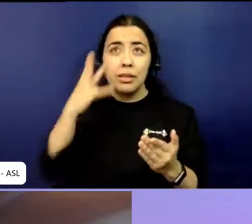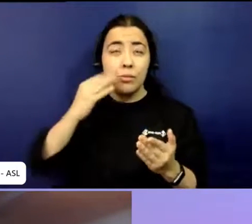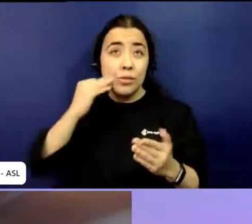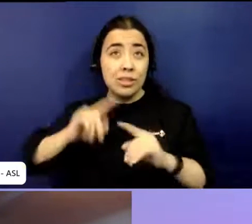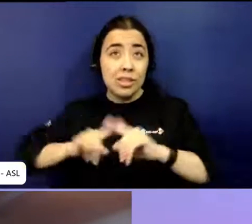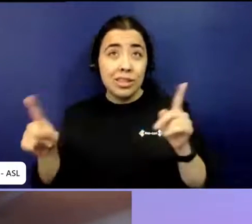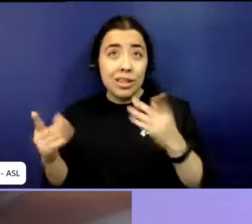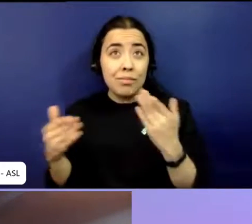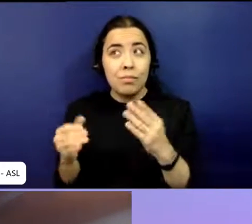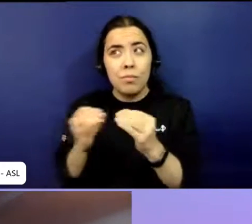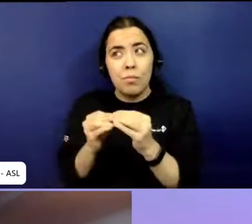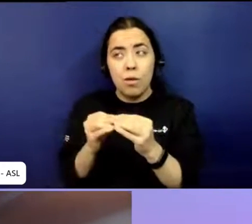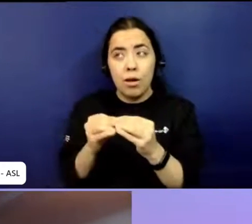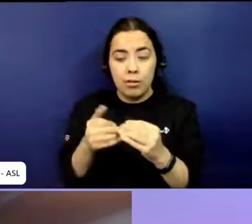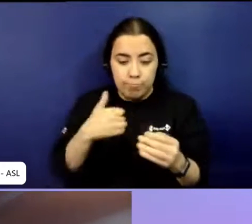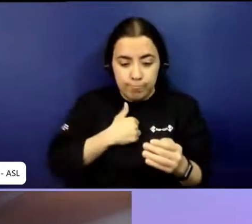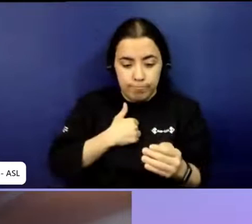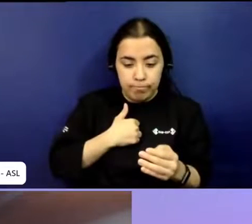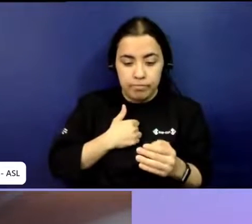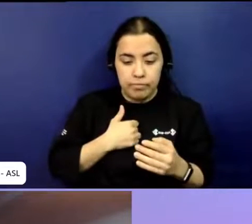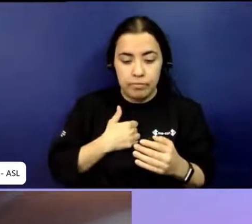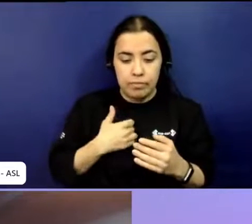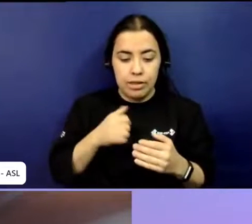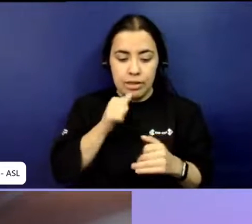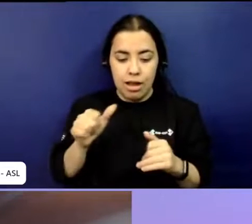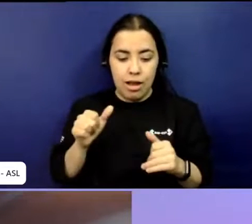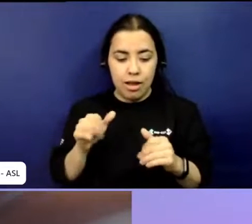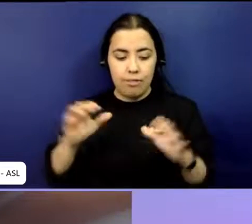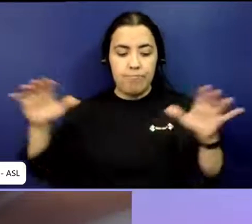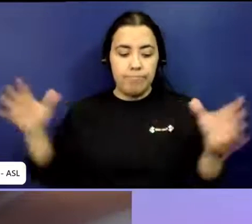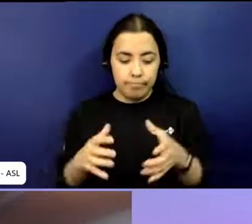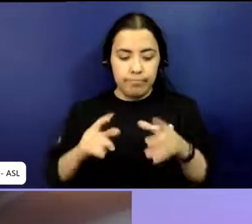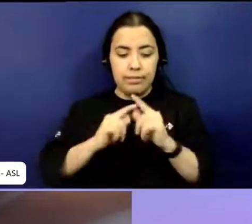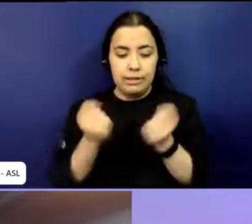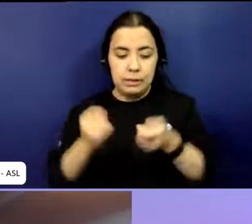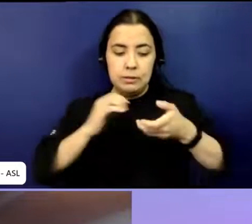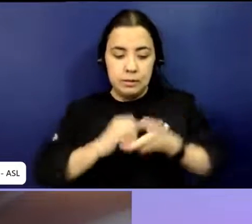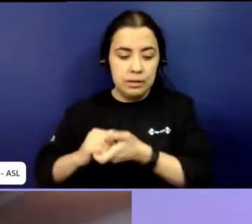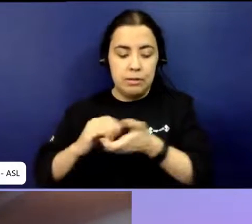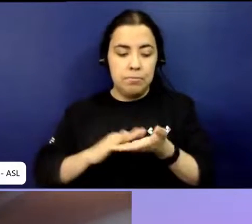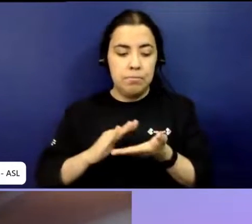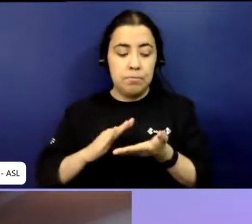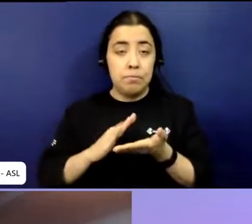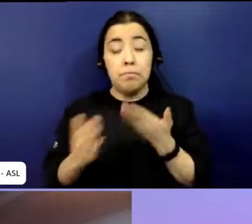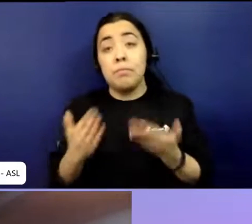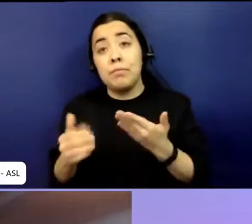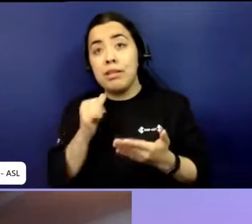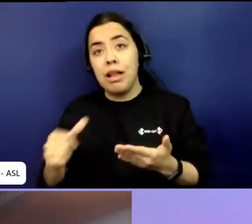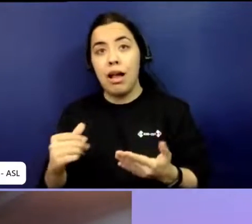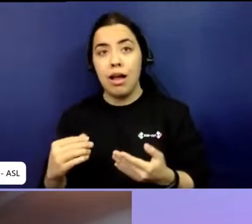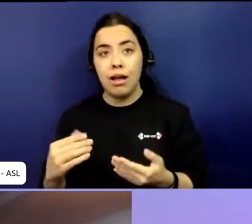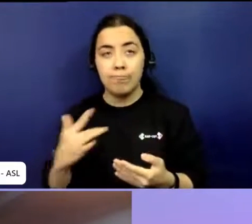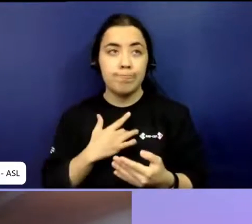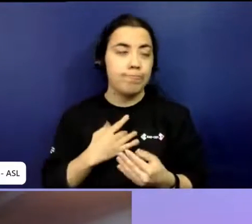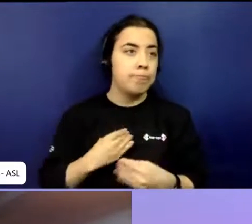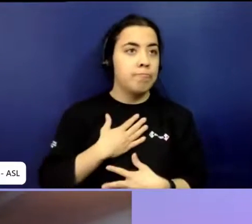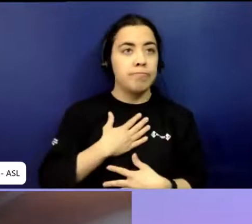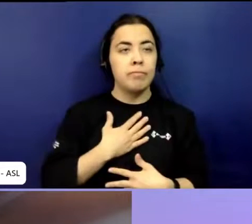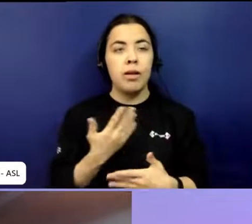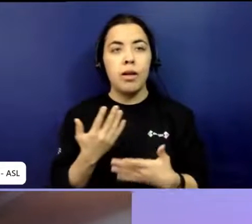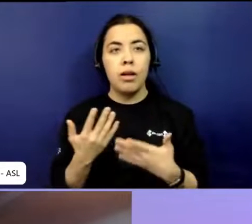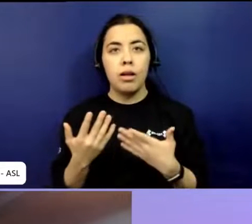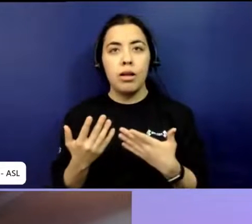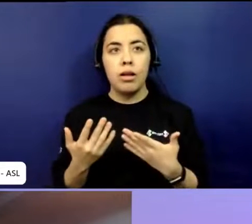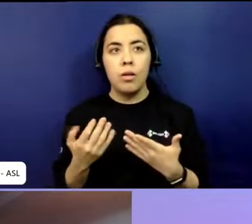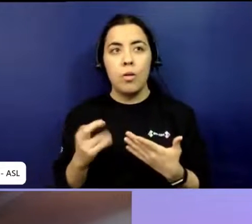more individualized, and it may not be as impactful, or it may be, is it the accessibility bowl? It may